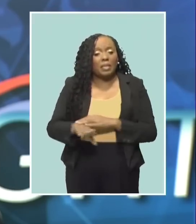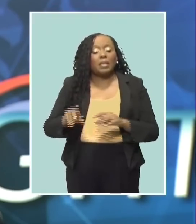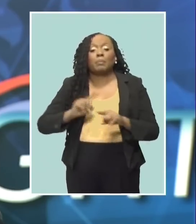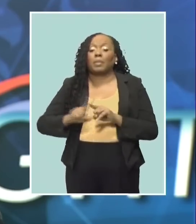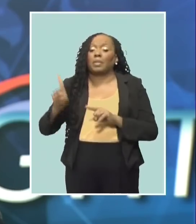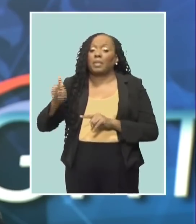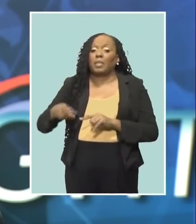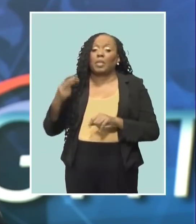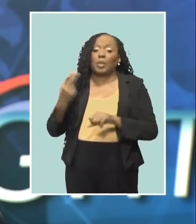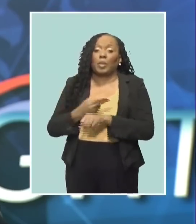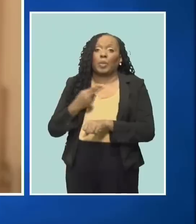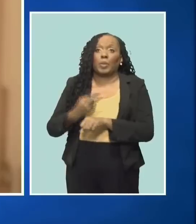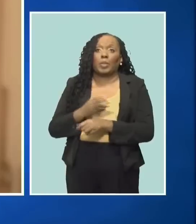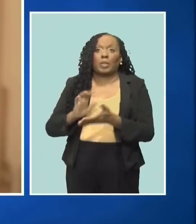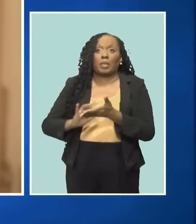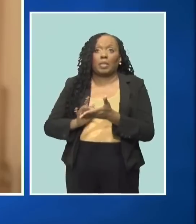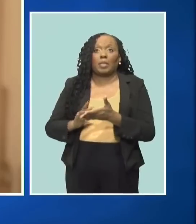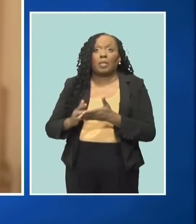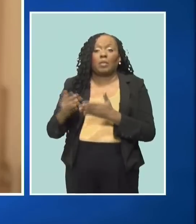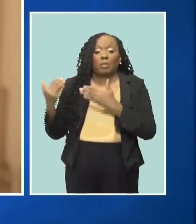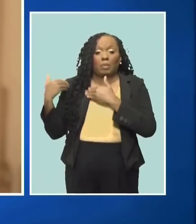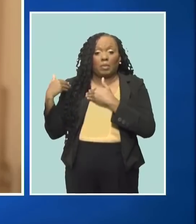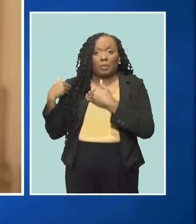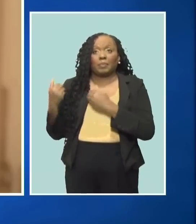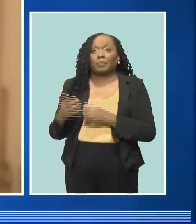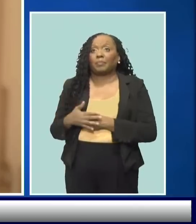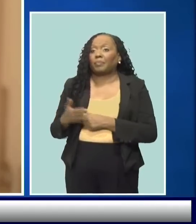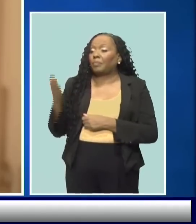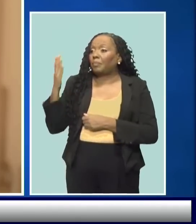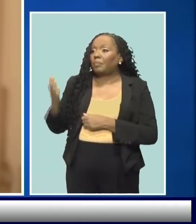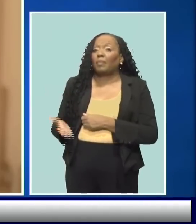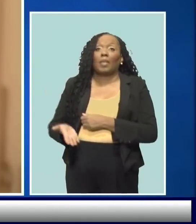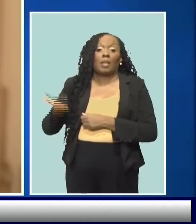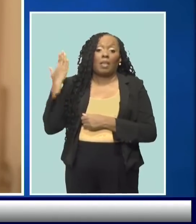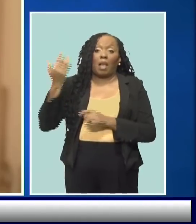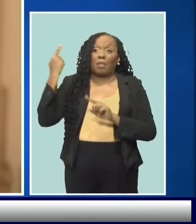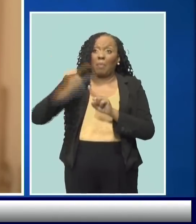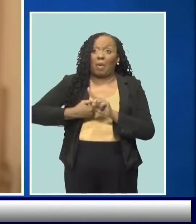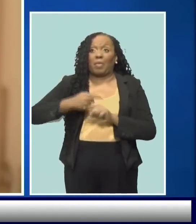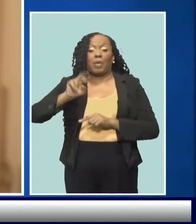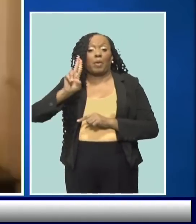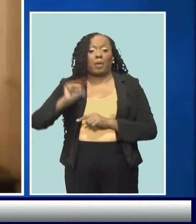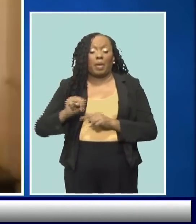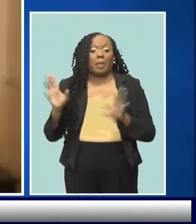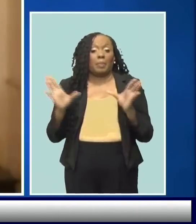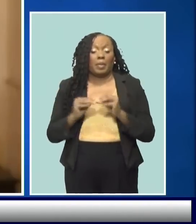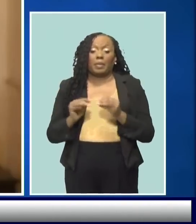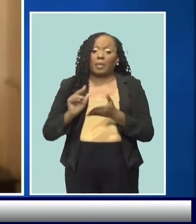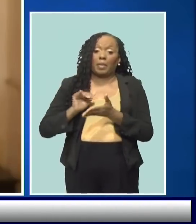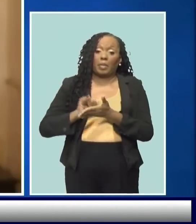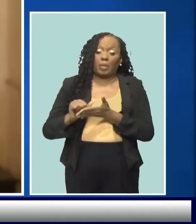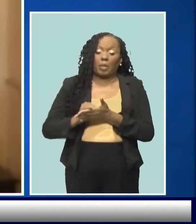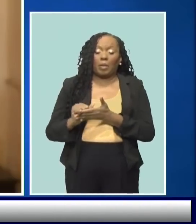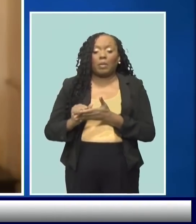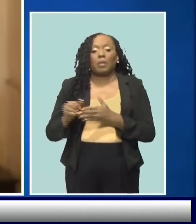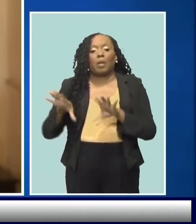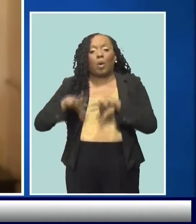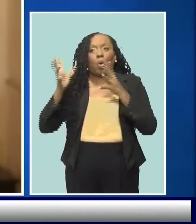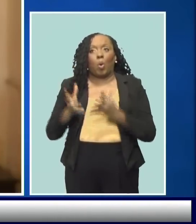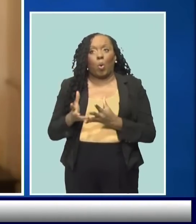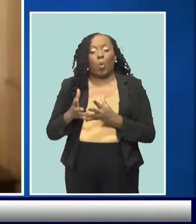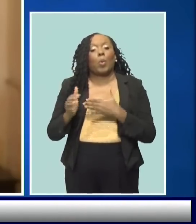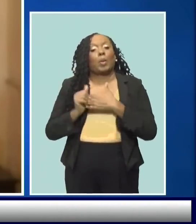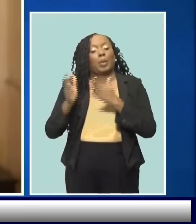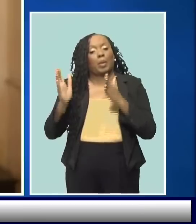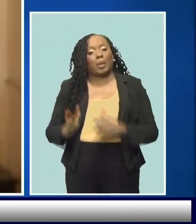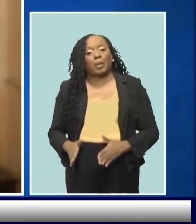responsibly. At last month's 79th United Nations General Assembly in New York, global leaders approved a